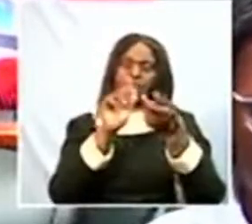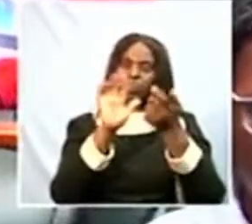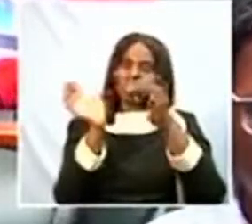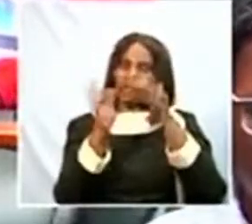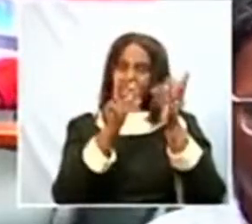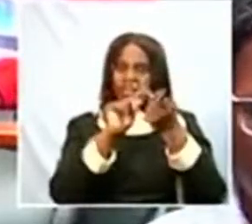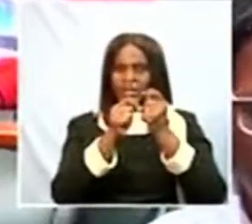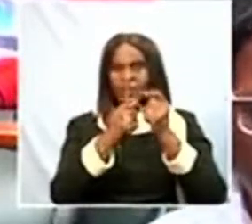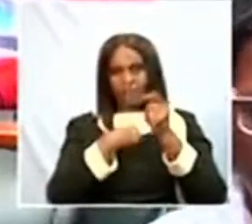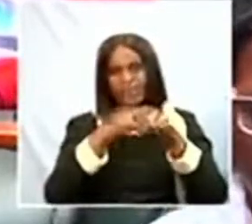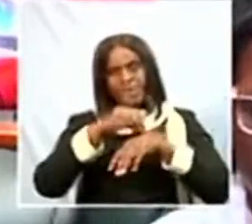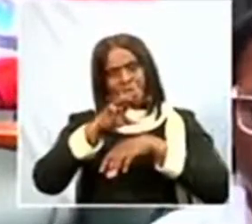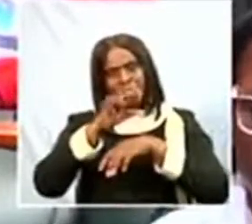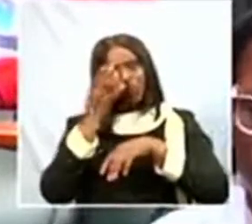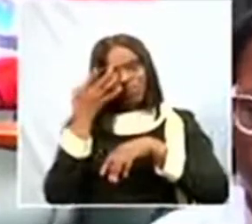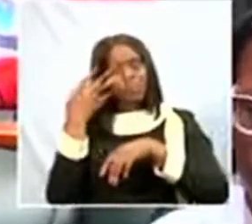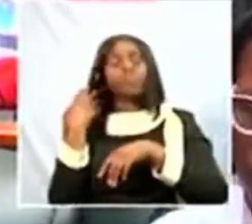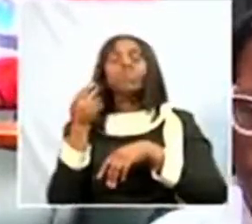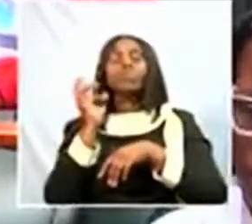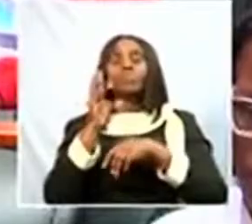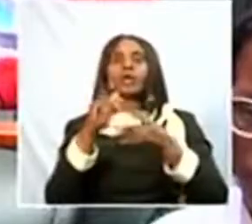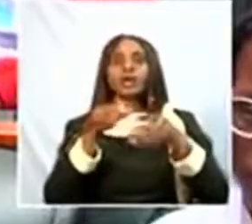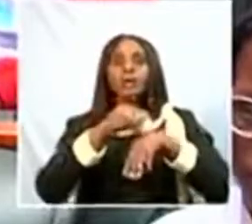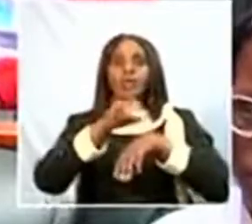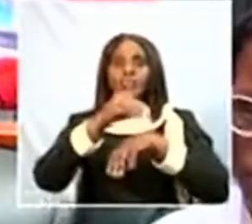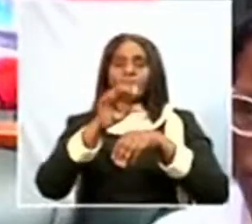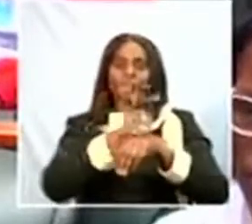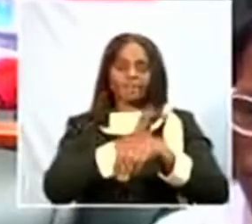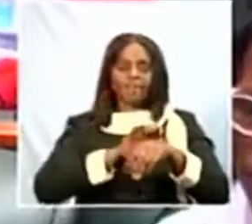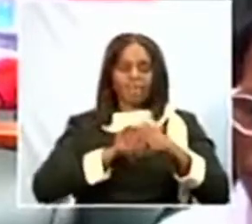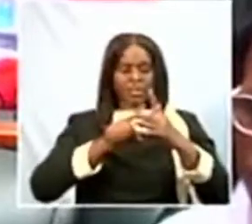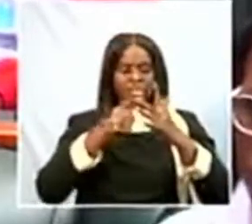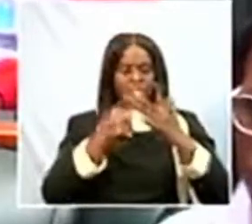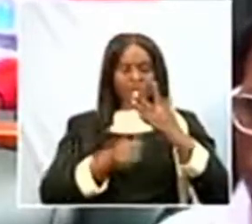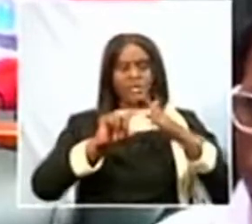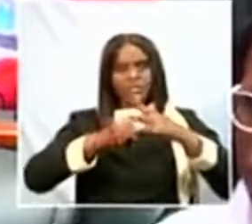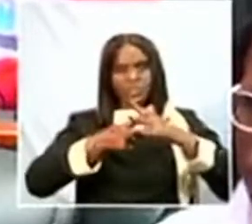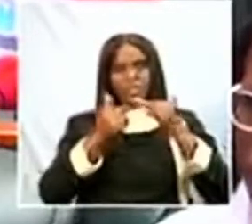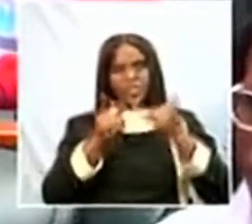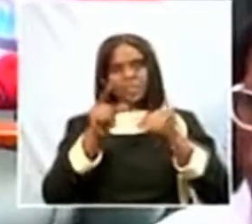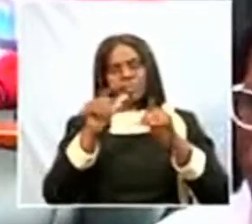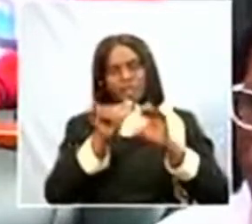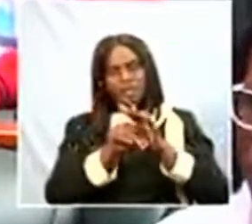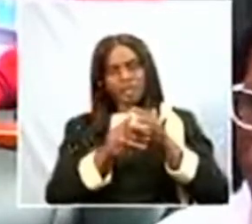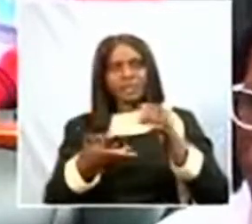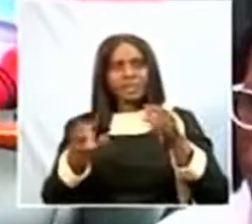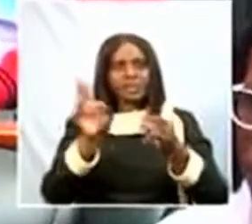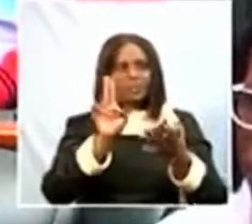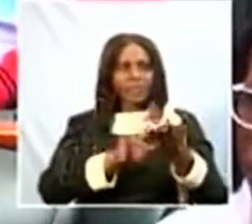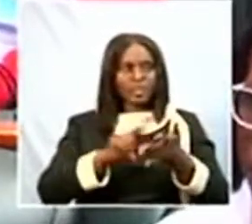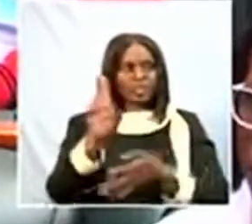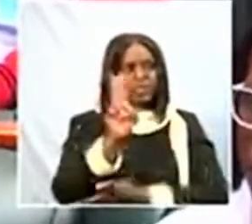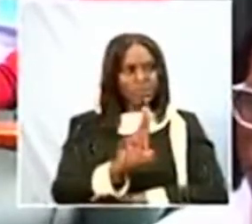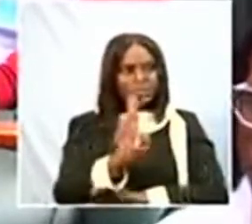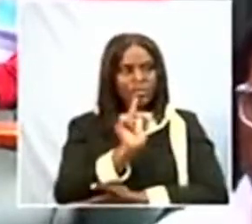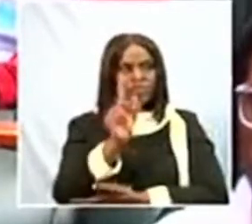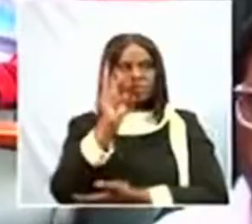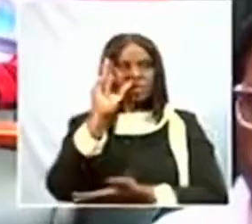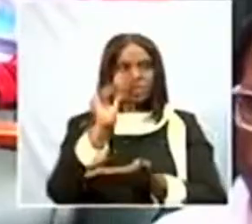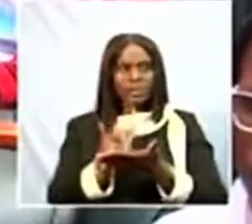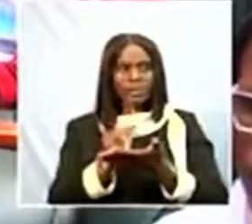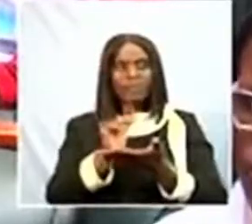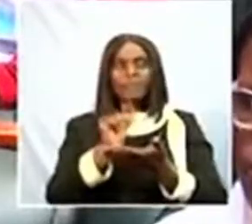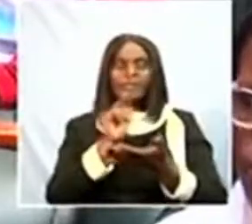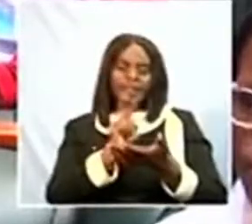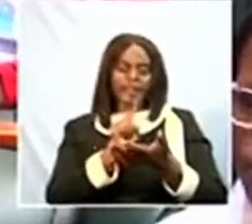would advise companies to start venturing in recycling business. This will reduce the